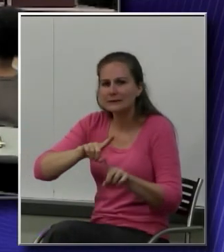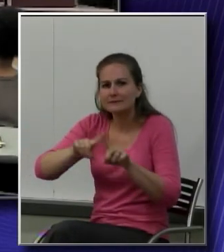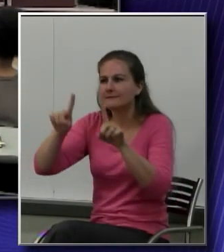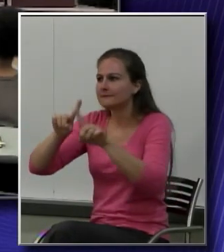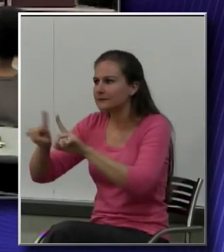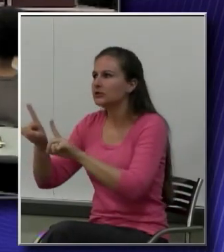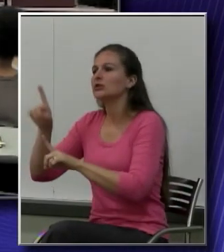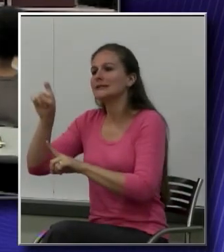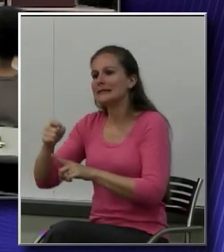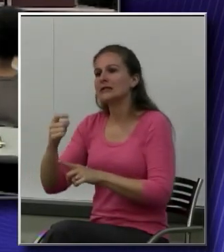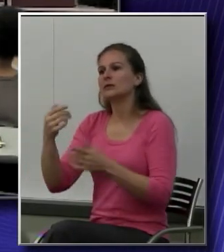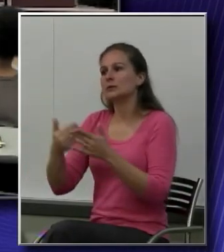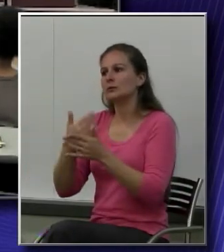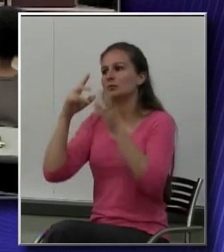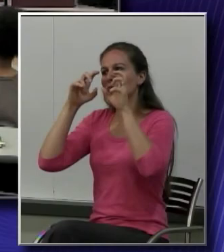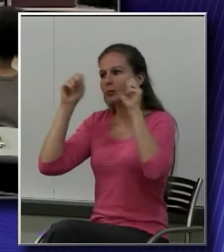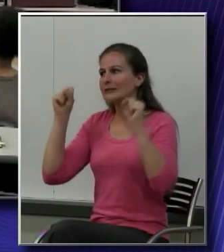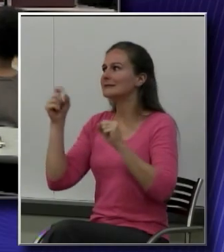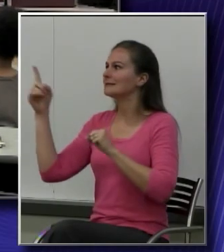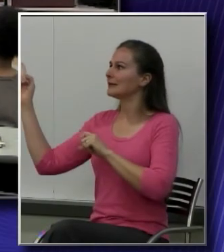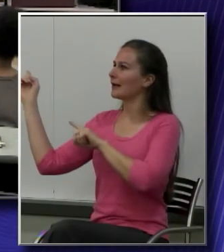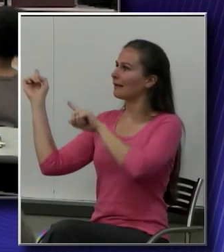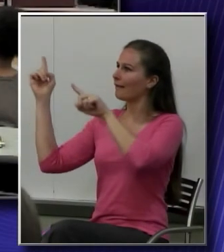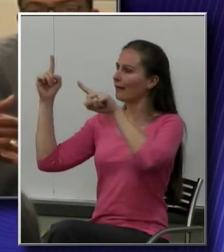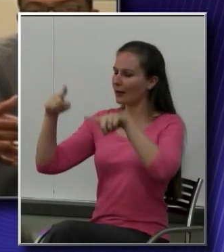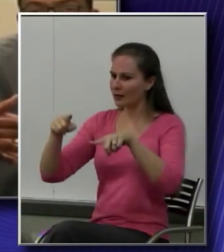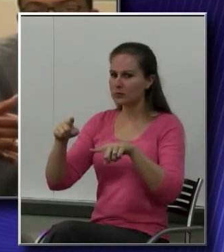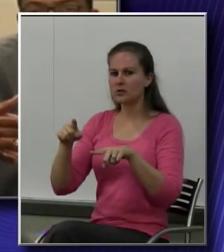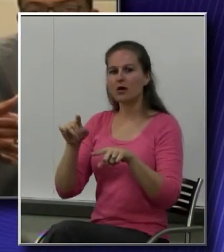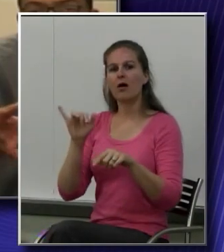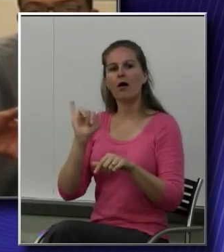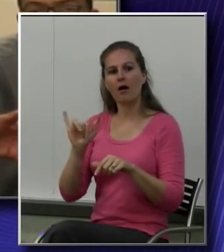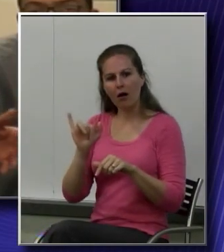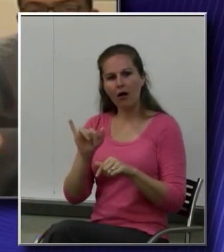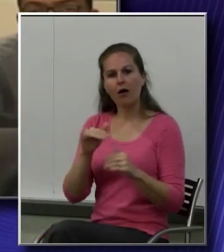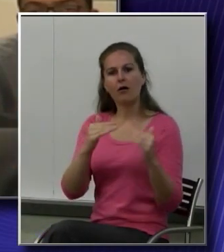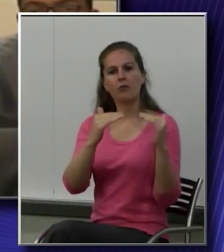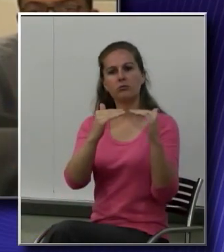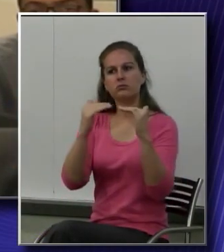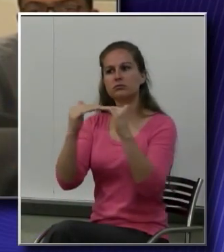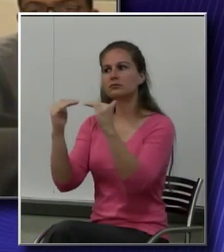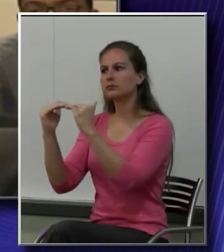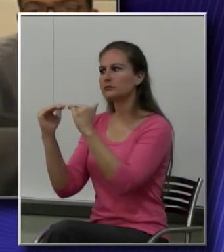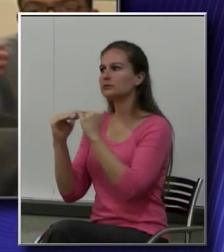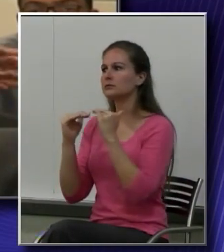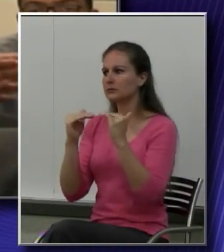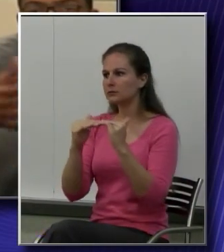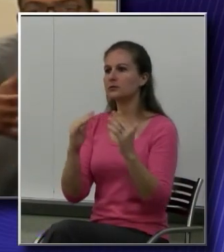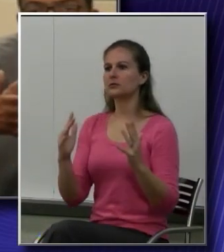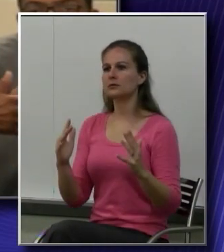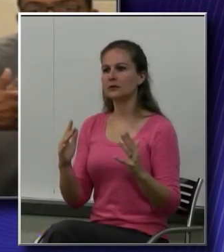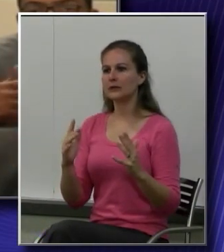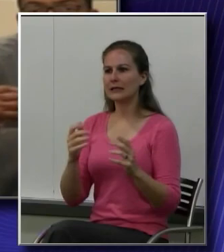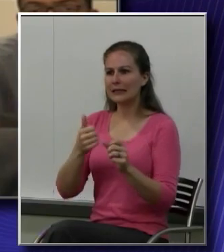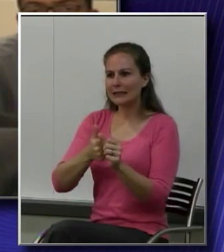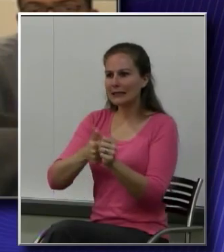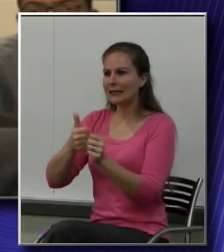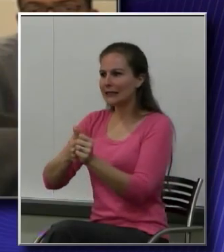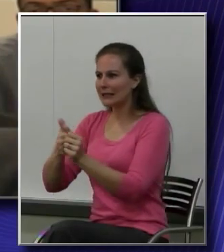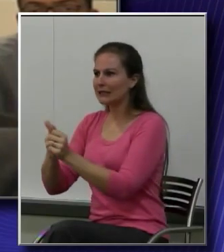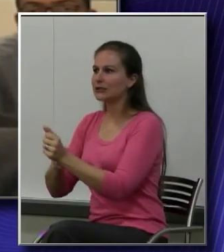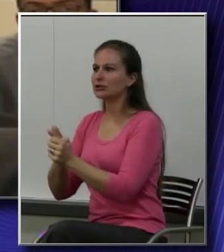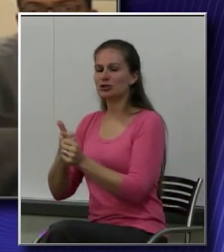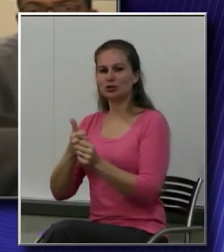about equity, not equal, the same thing, because it's not the same. You meet institutions where they